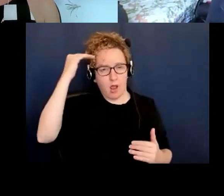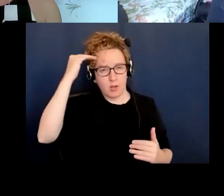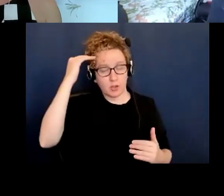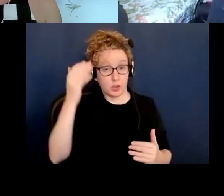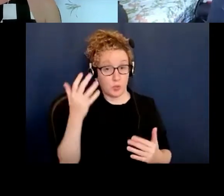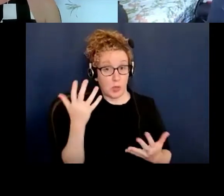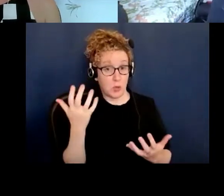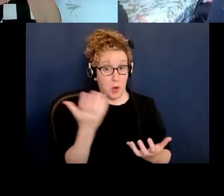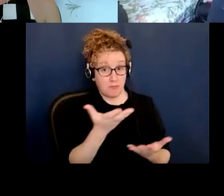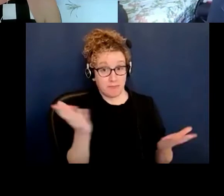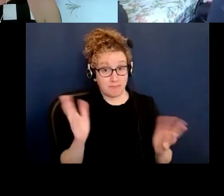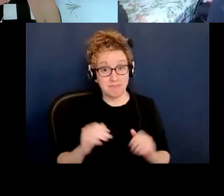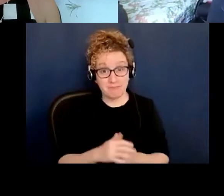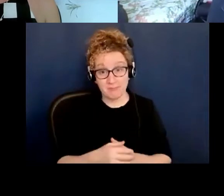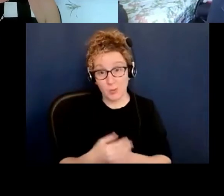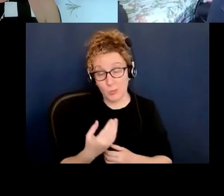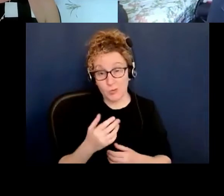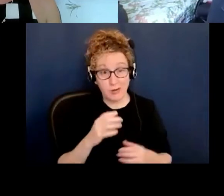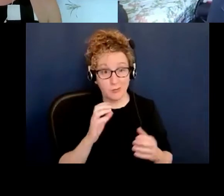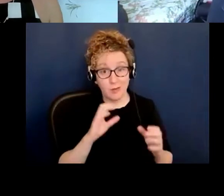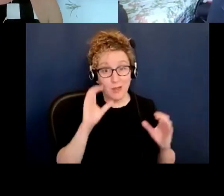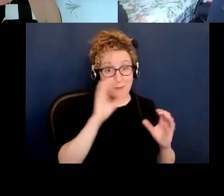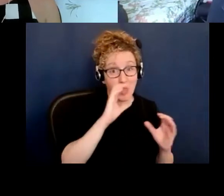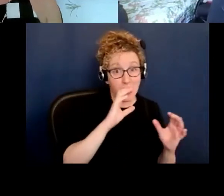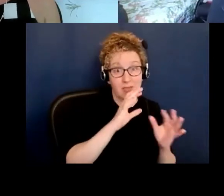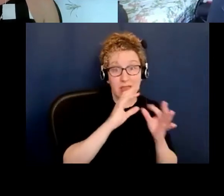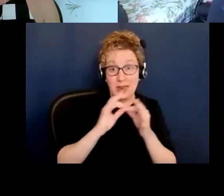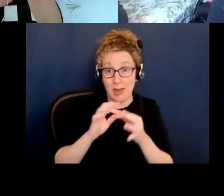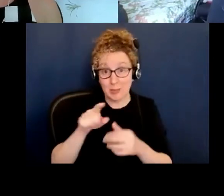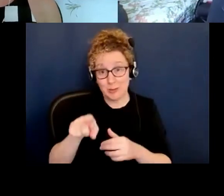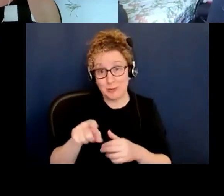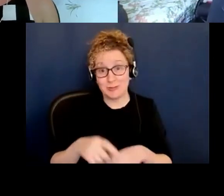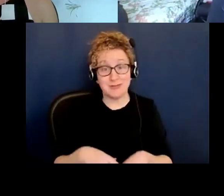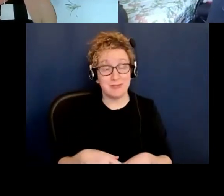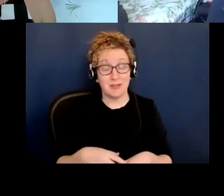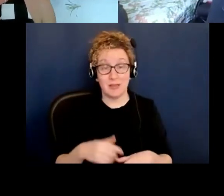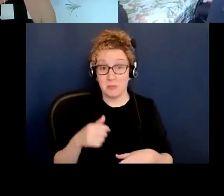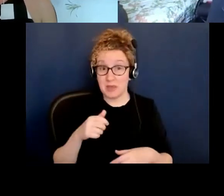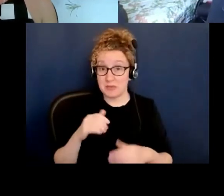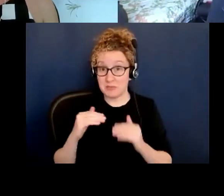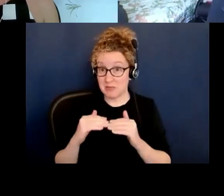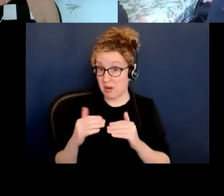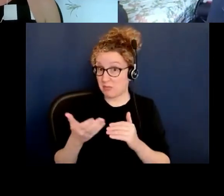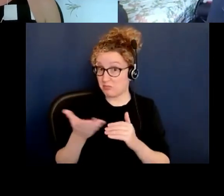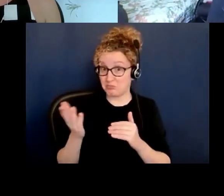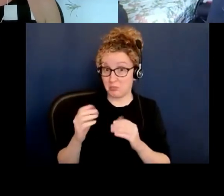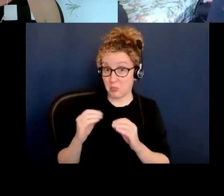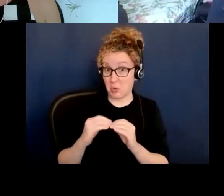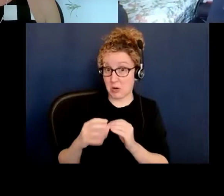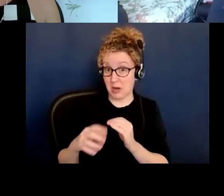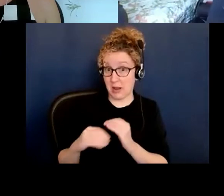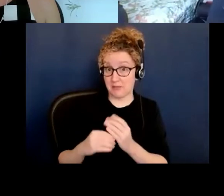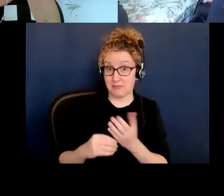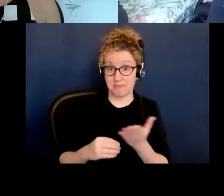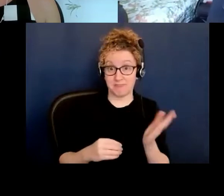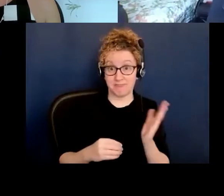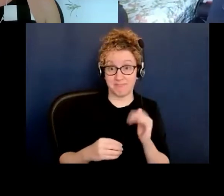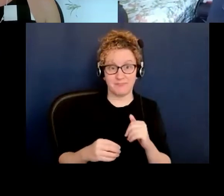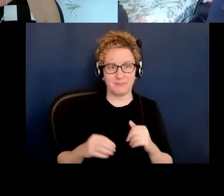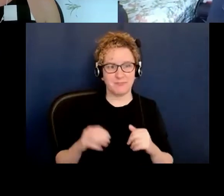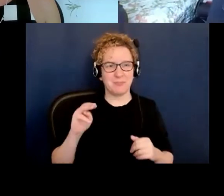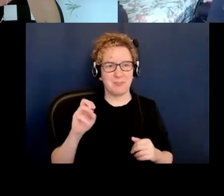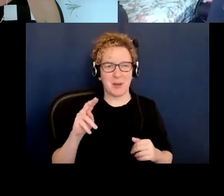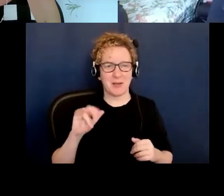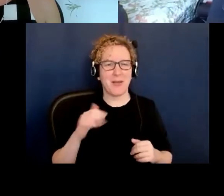for. So if any of my team members have anything to add to that, I'd welcome it. No, thanks, Ashley, for sharing.